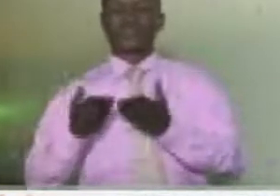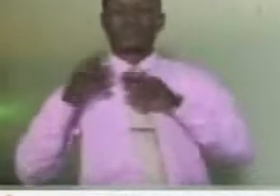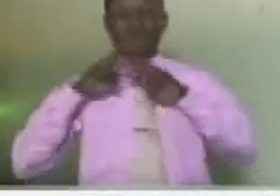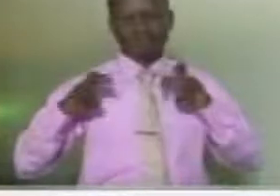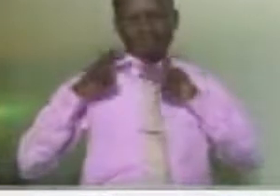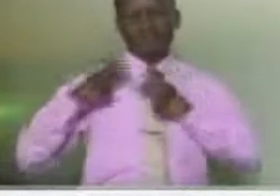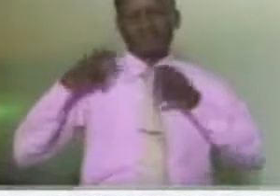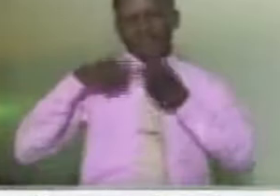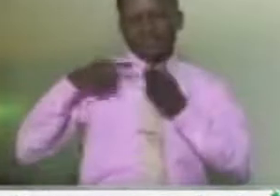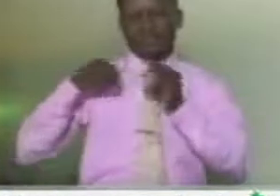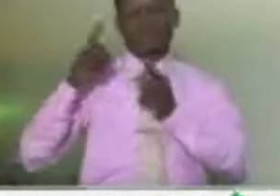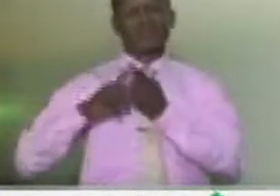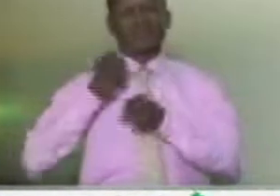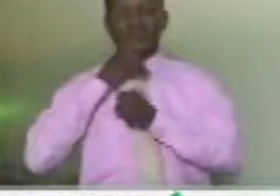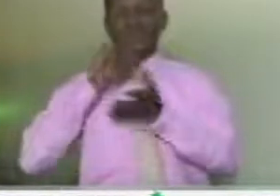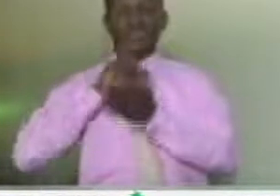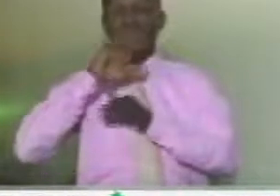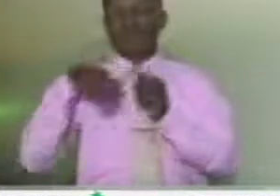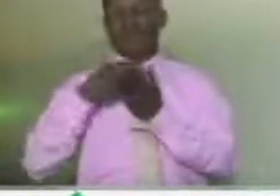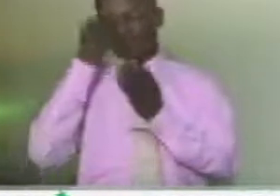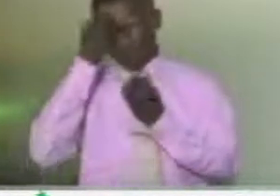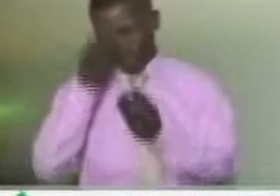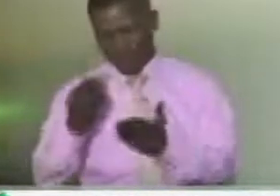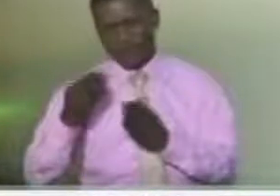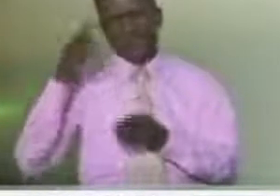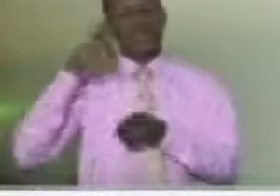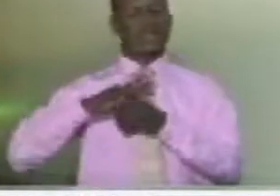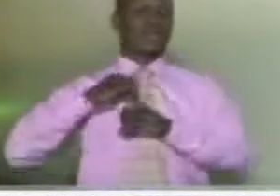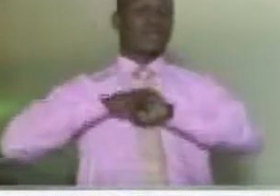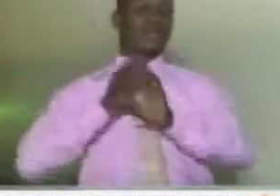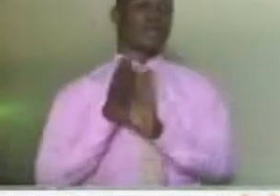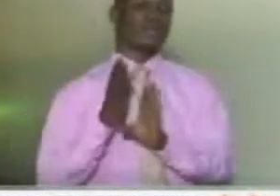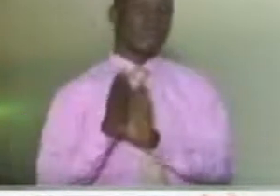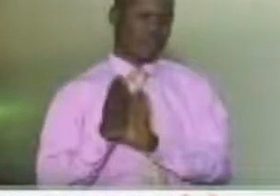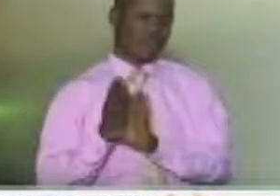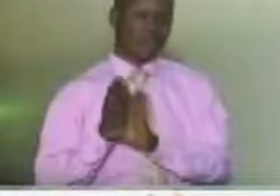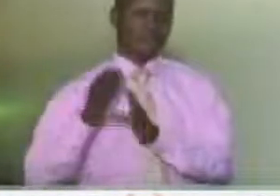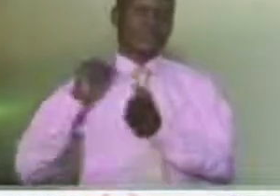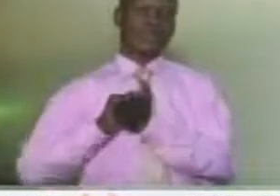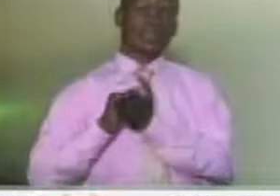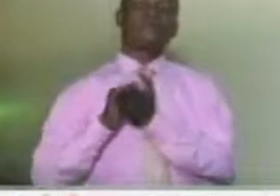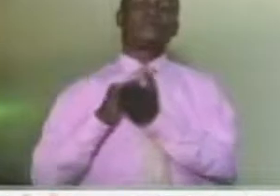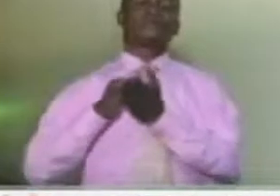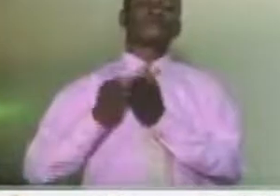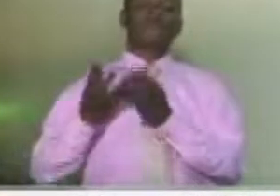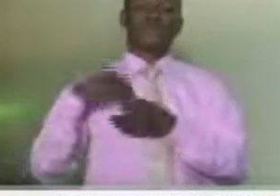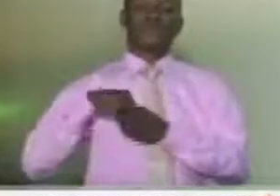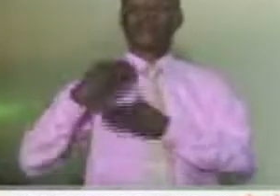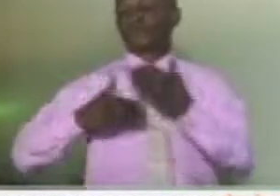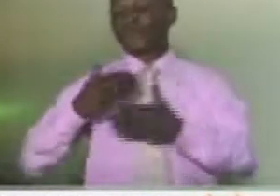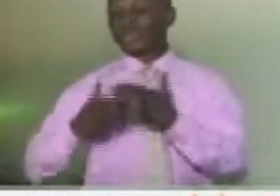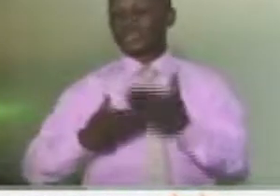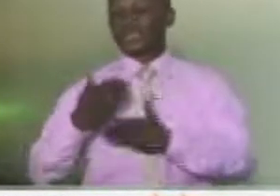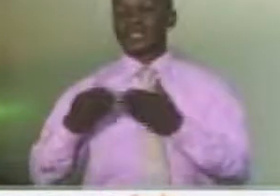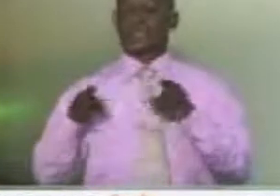and ensure full compliance with electoral guidelines. The provision will fundamentally transform the result management process and deter